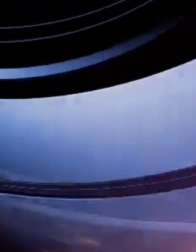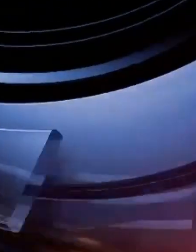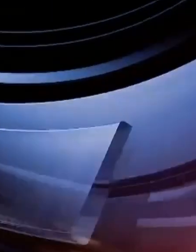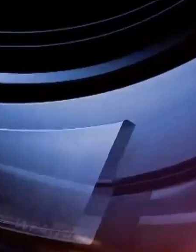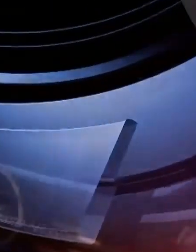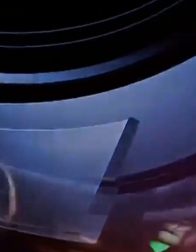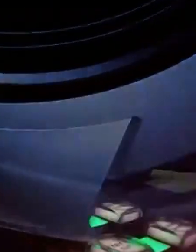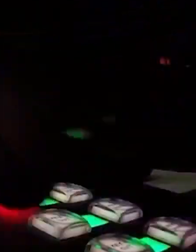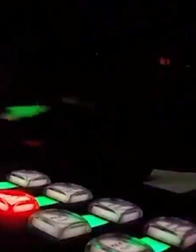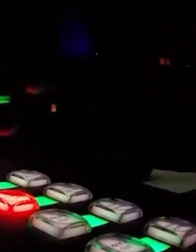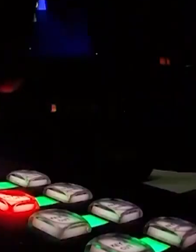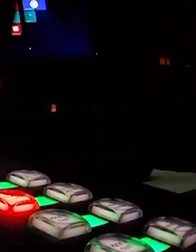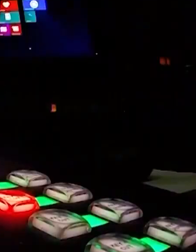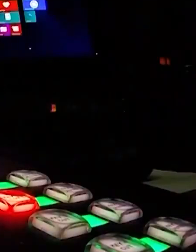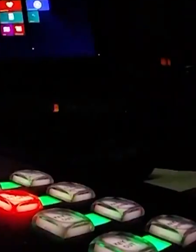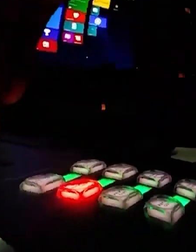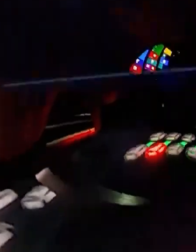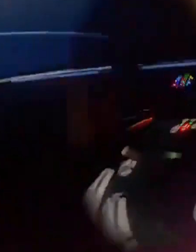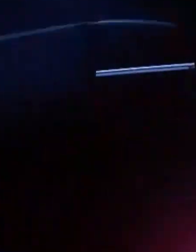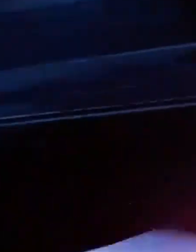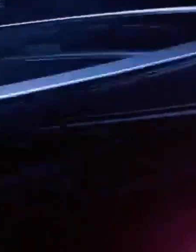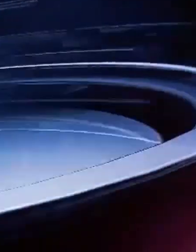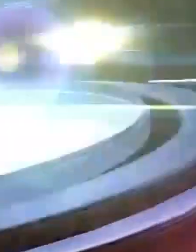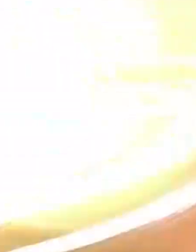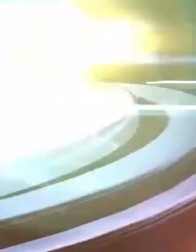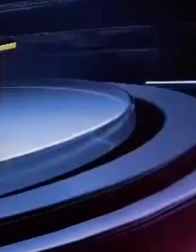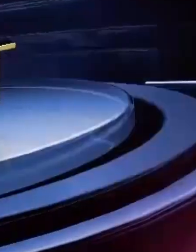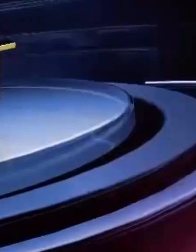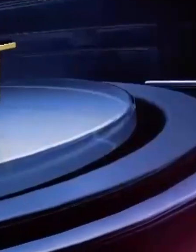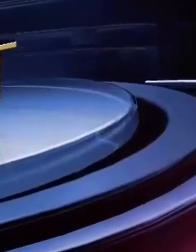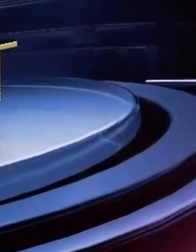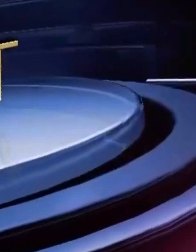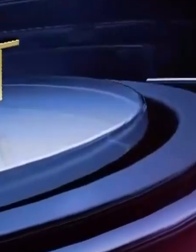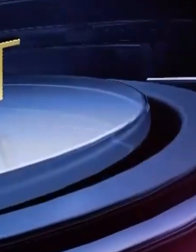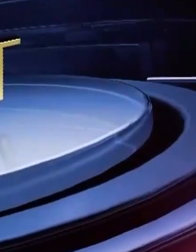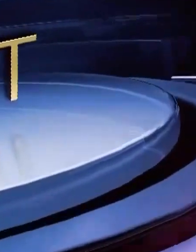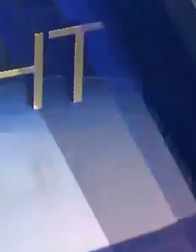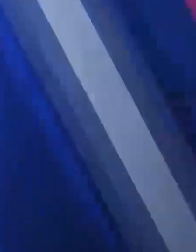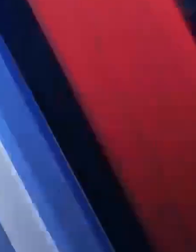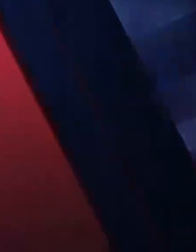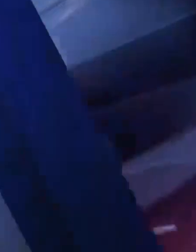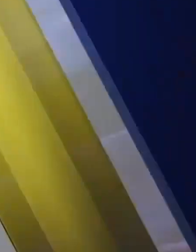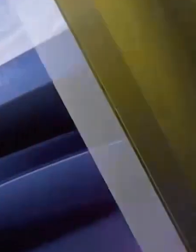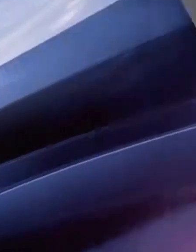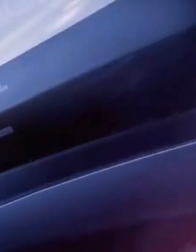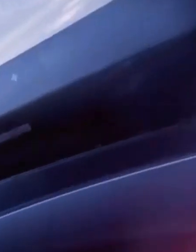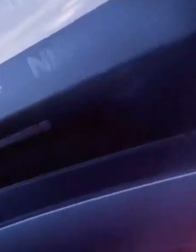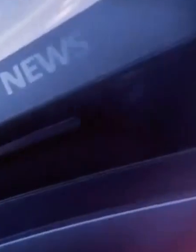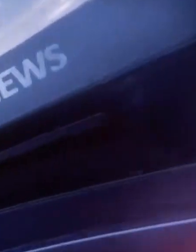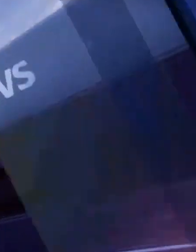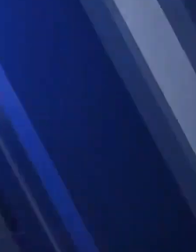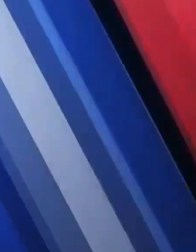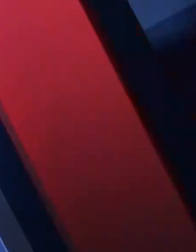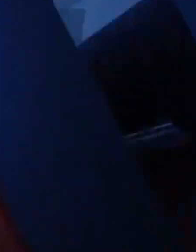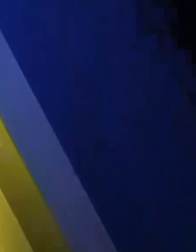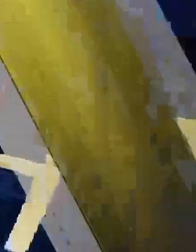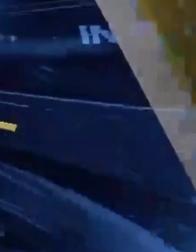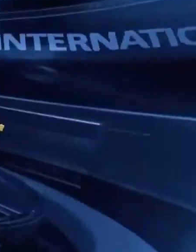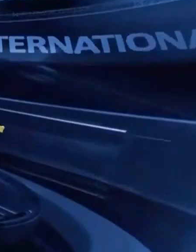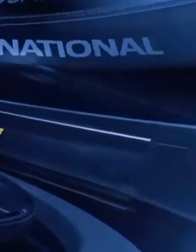Broadcasting from our studios in the Pine St. Michael, this is CBC NewsNight, starting now.